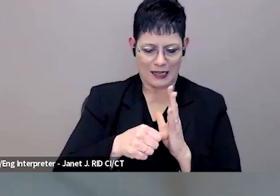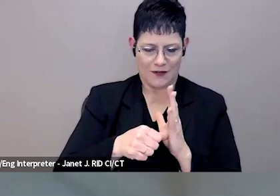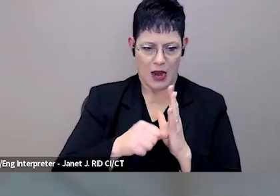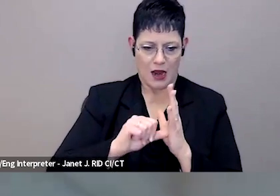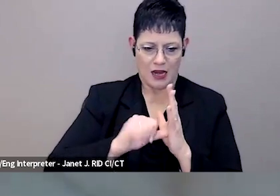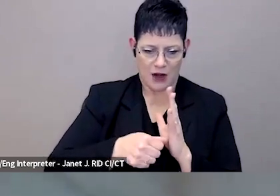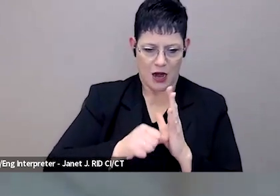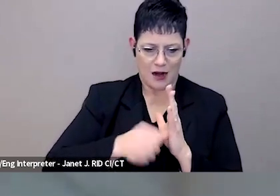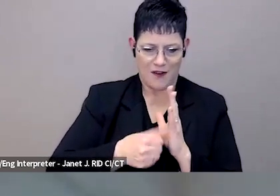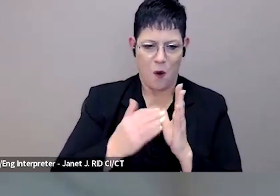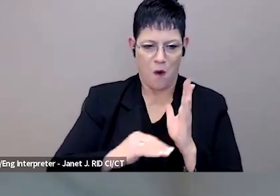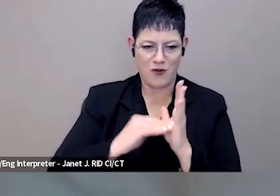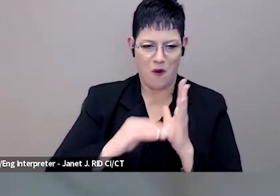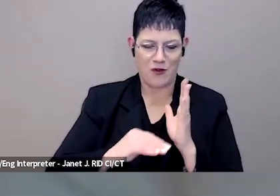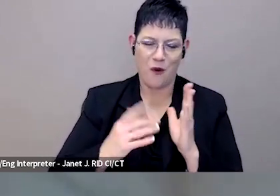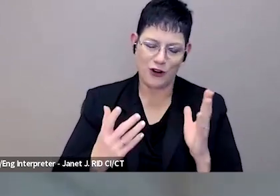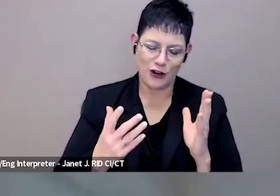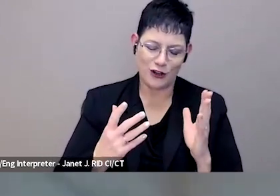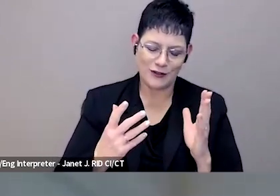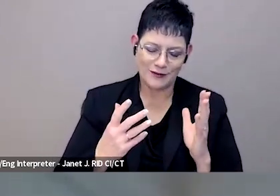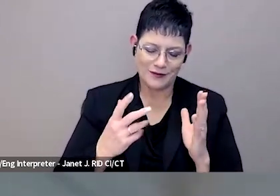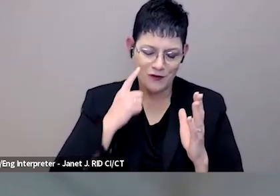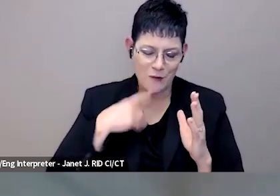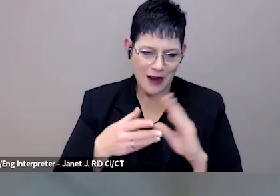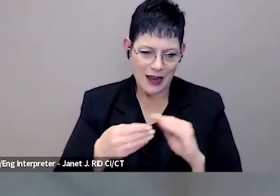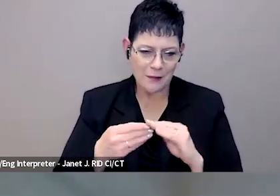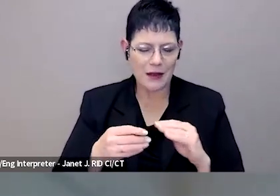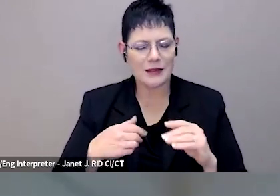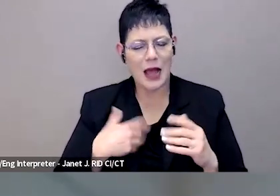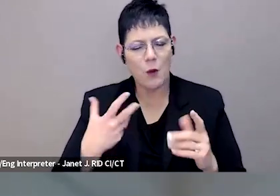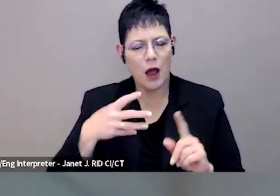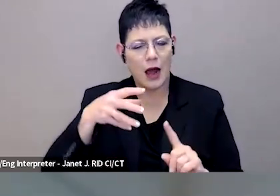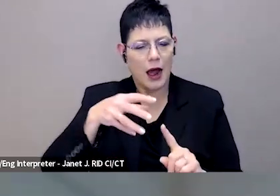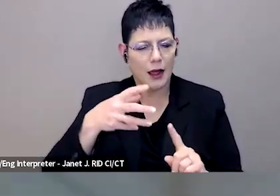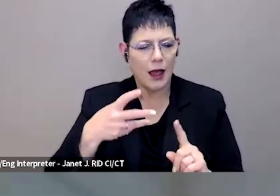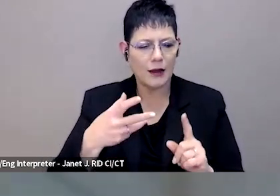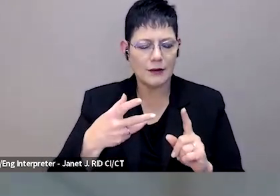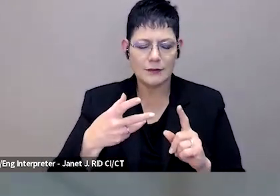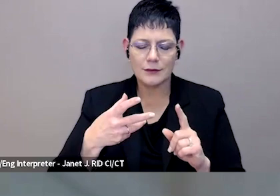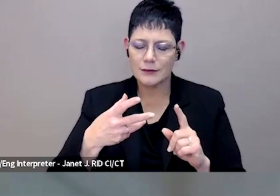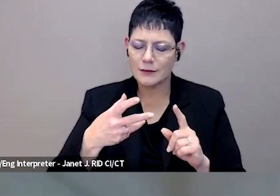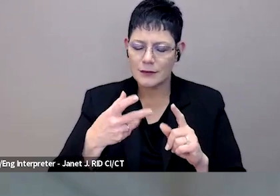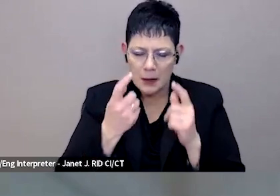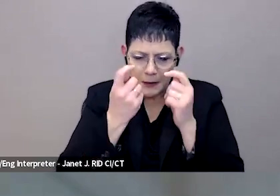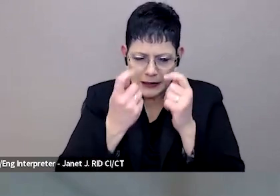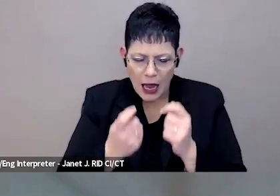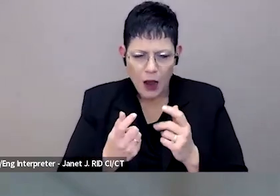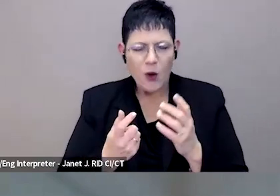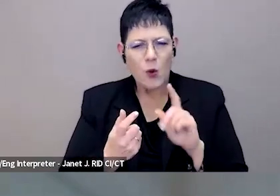quite a lot in my discussant remarks. But I especially want to help draw out how